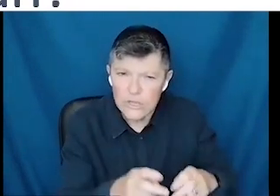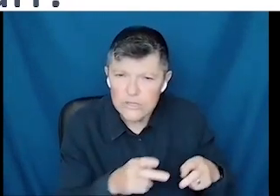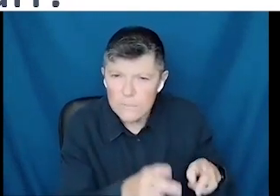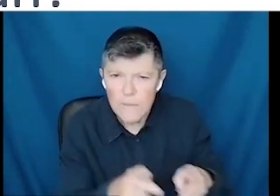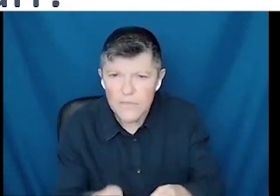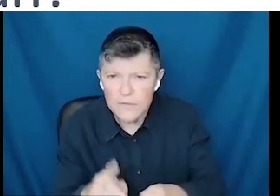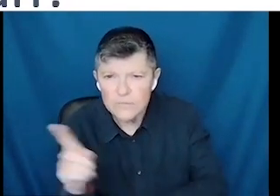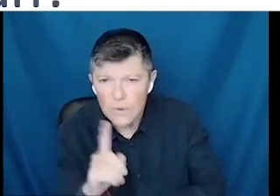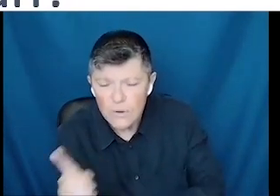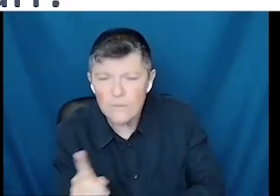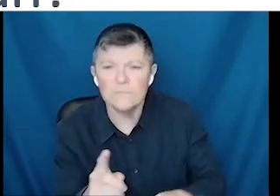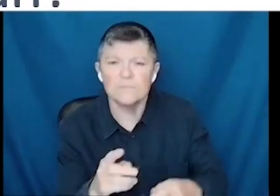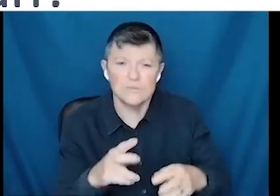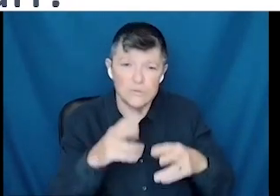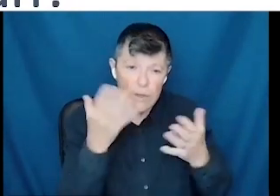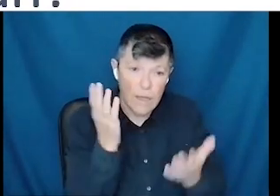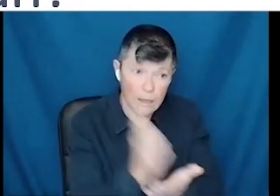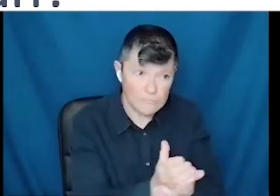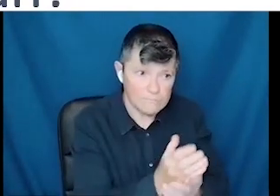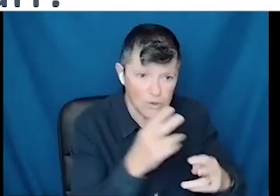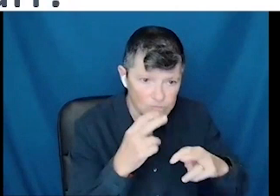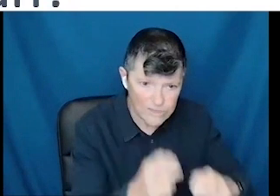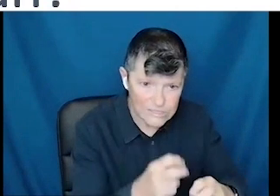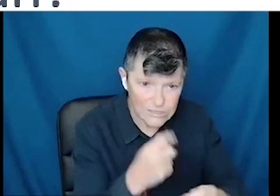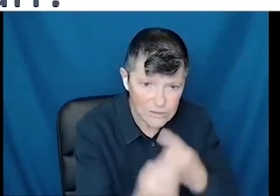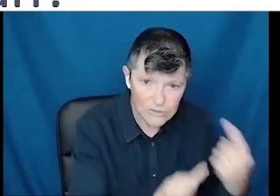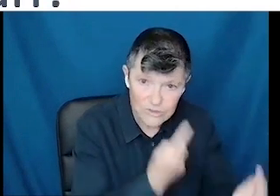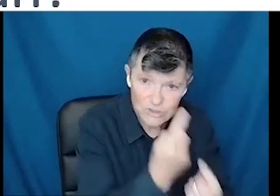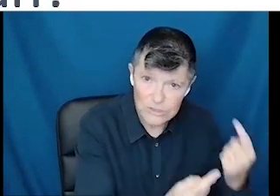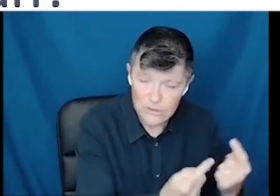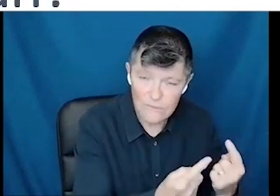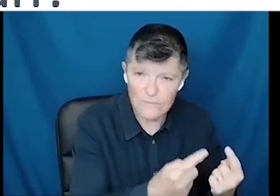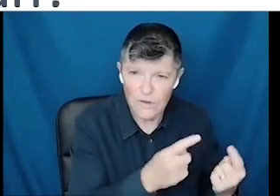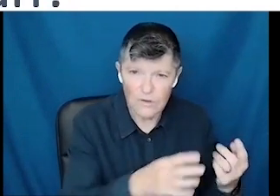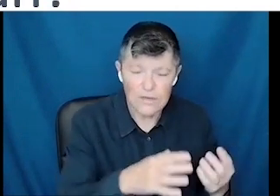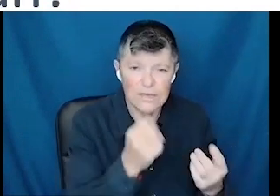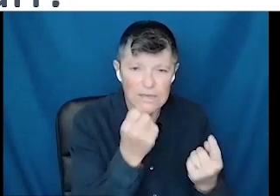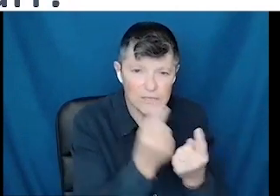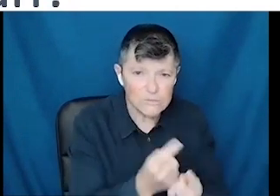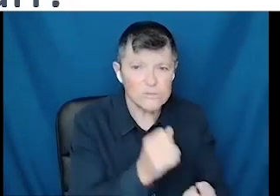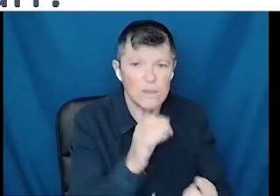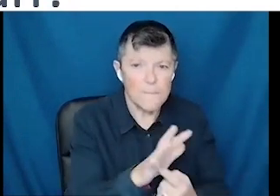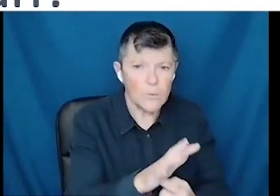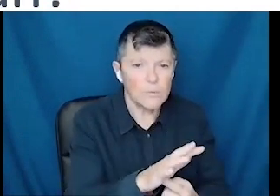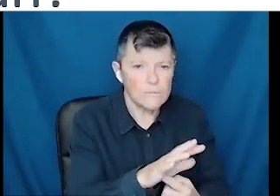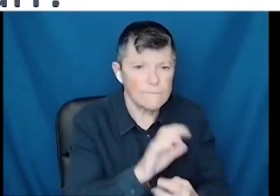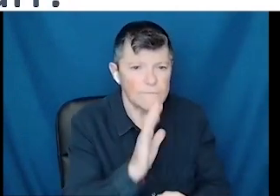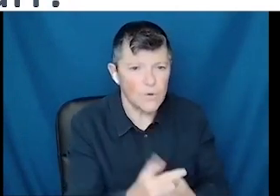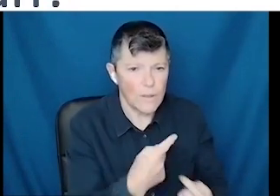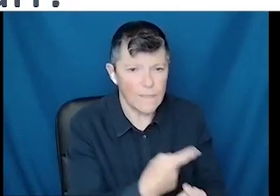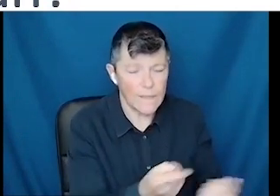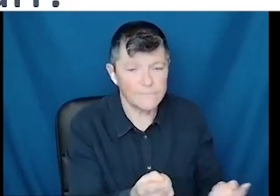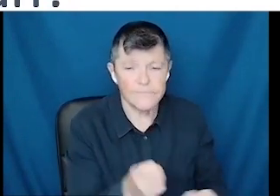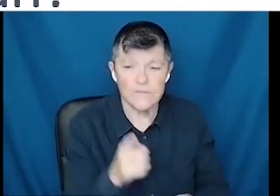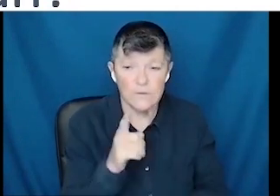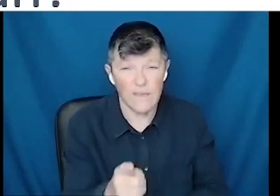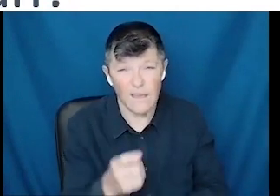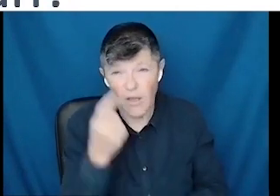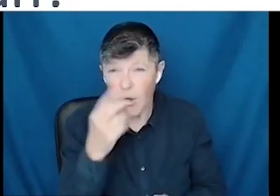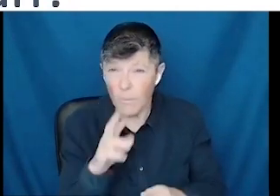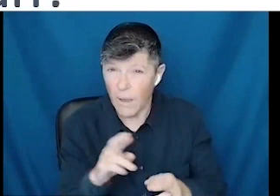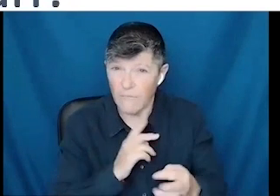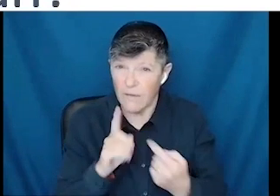in areas that are important to them. So that was an excellent question, Hannah. I hope I answered it clearly. Yeah, thank you so